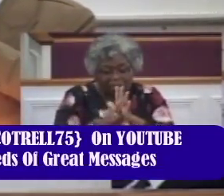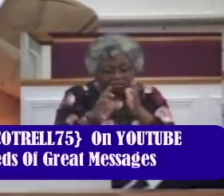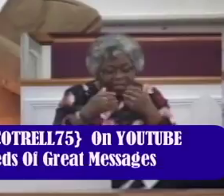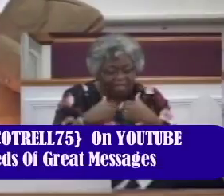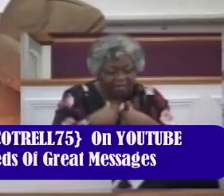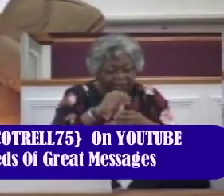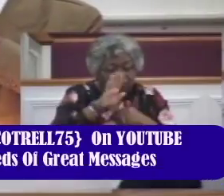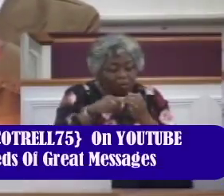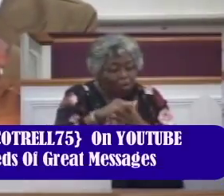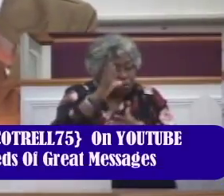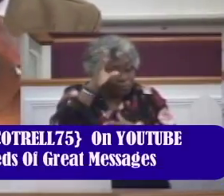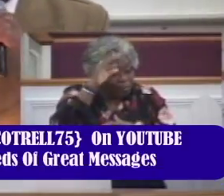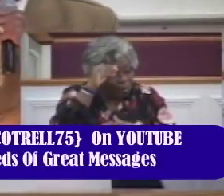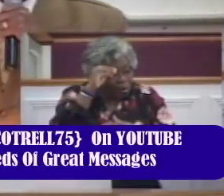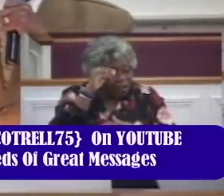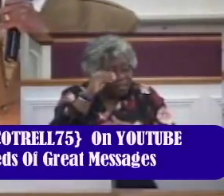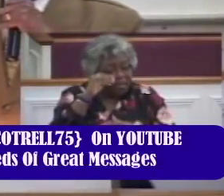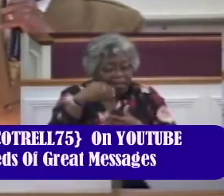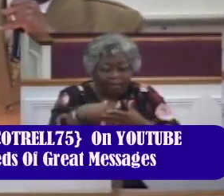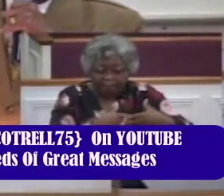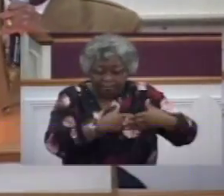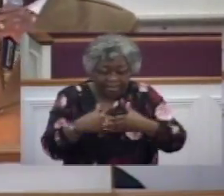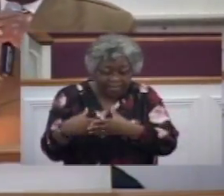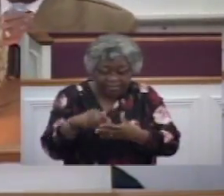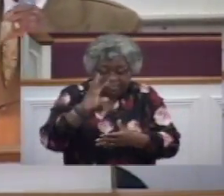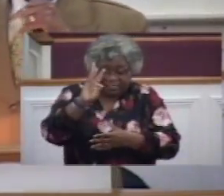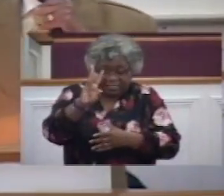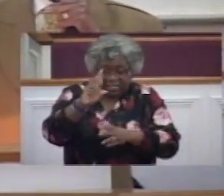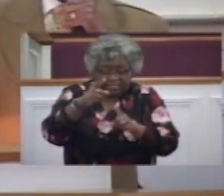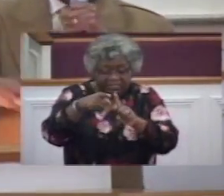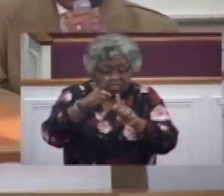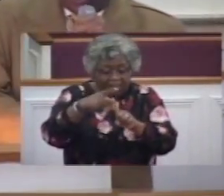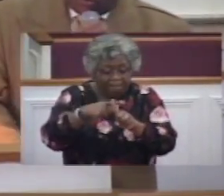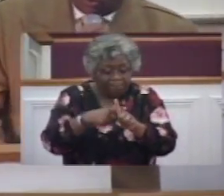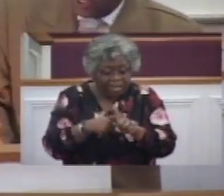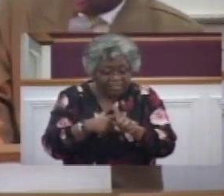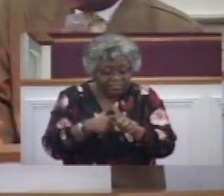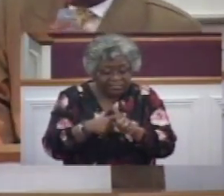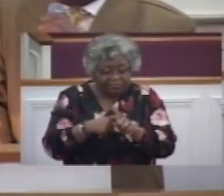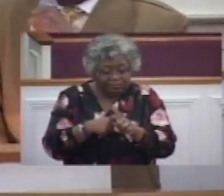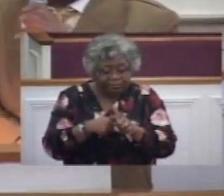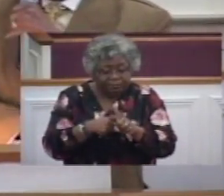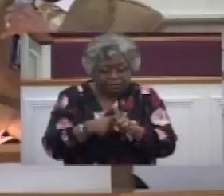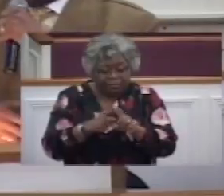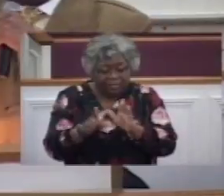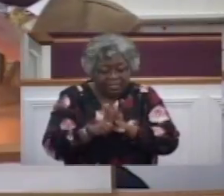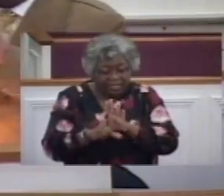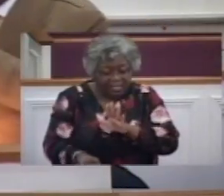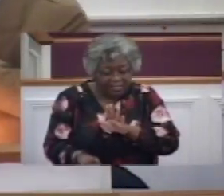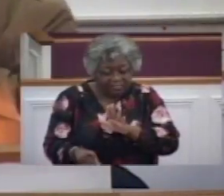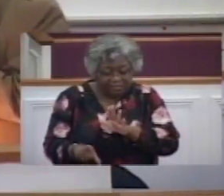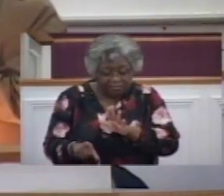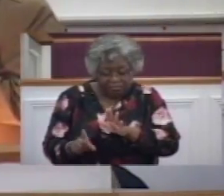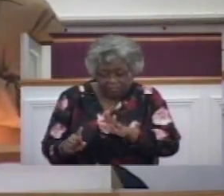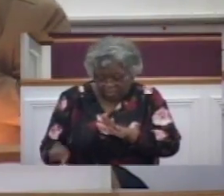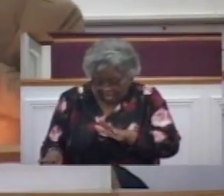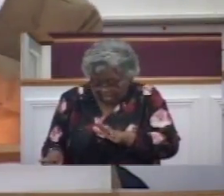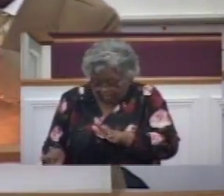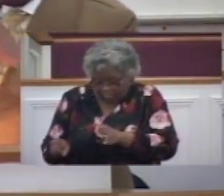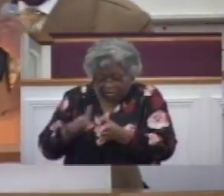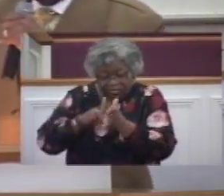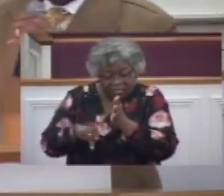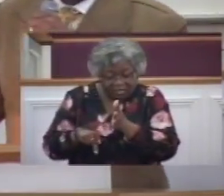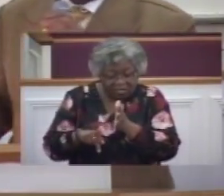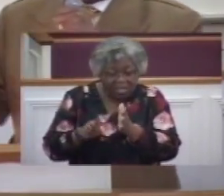boy babies that are 6 months and down, to have them killed. So they wiped out the males